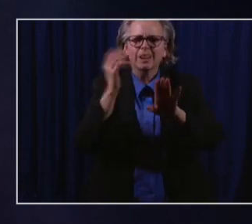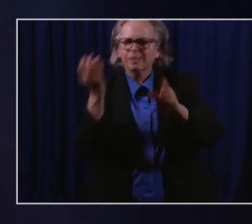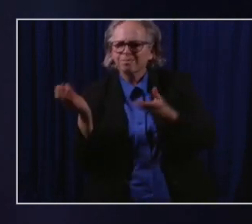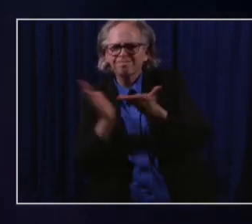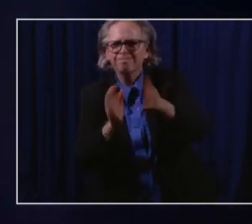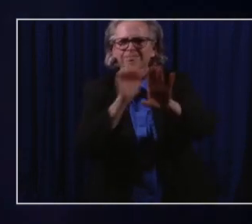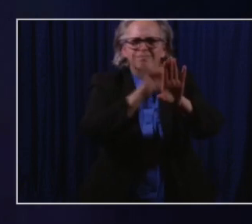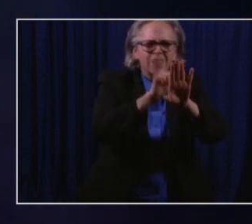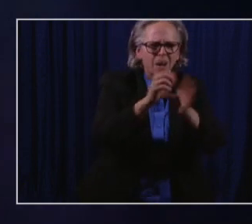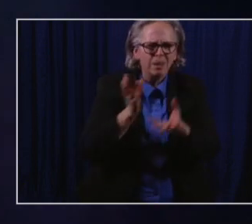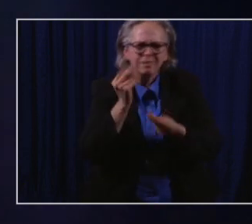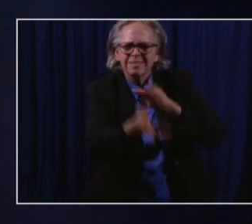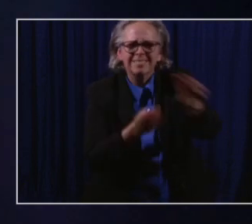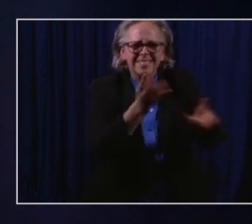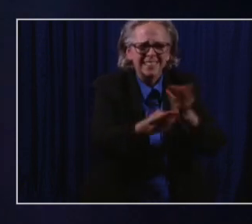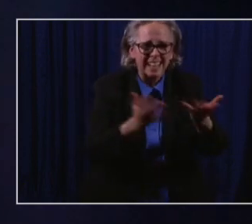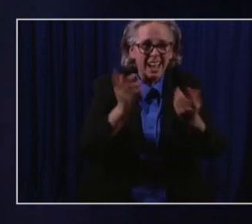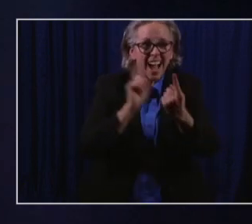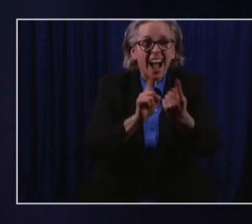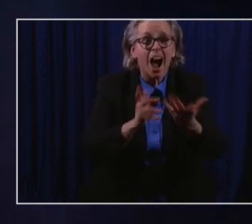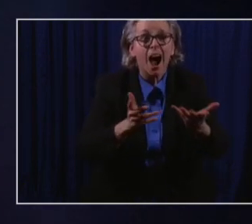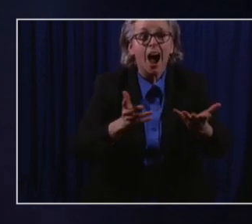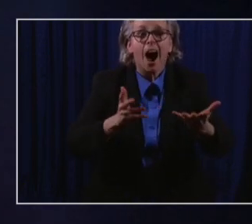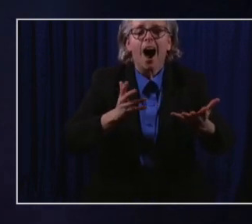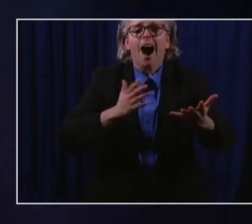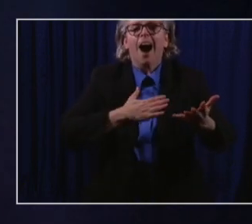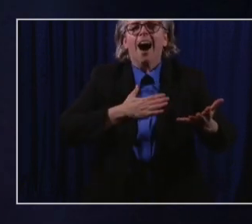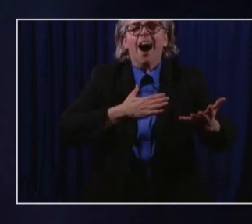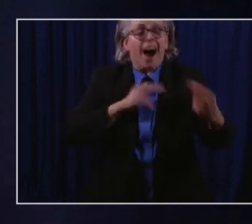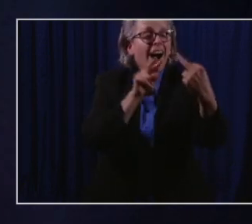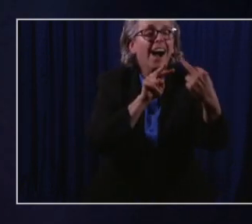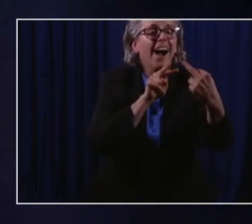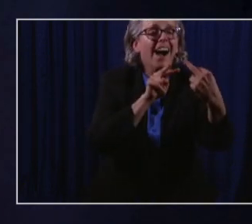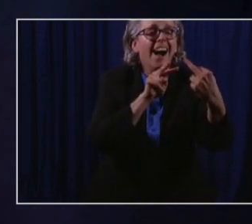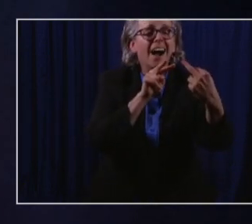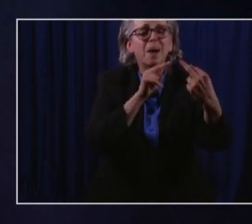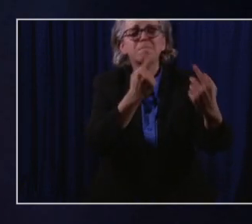was magic. We miss them so much, and we can't wait for them to be back.